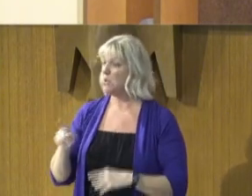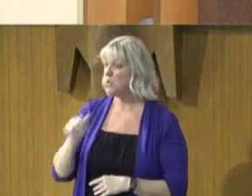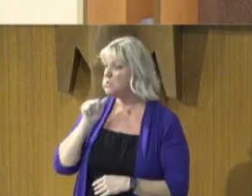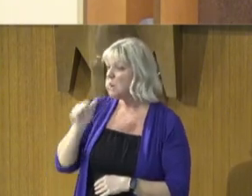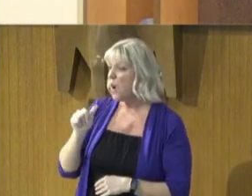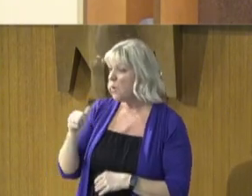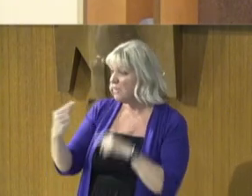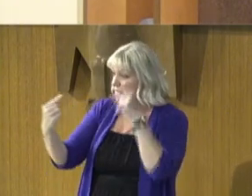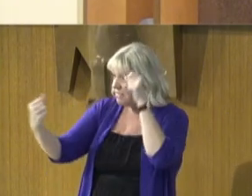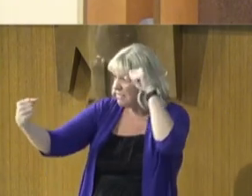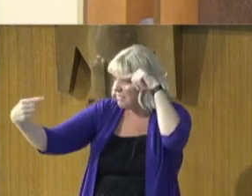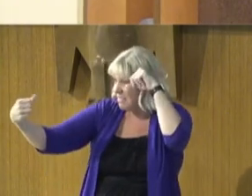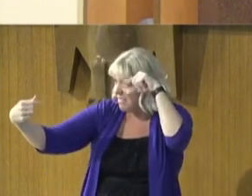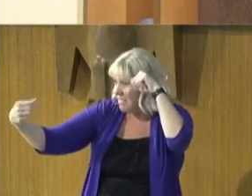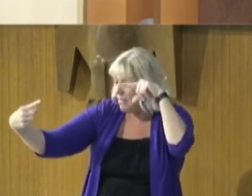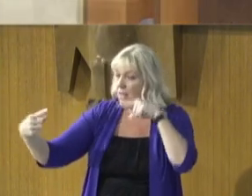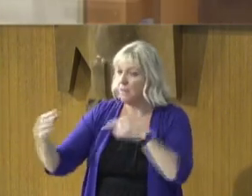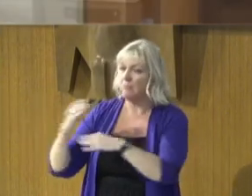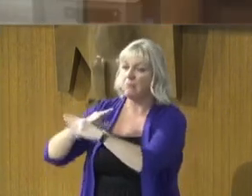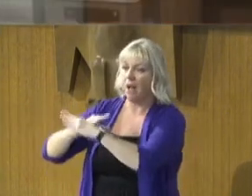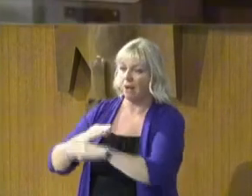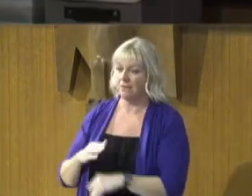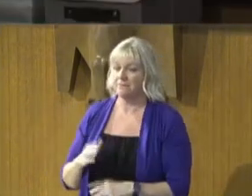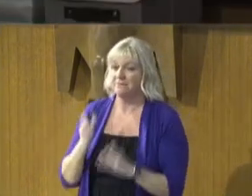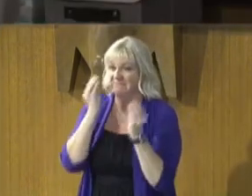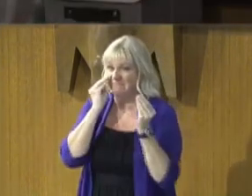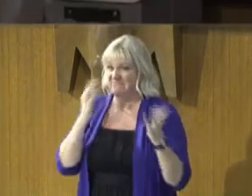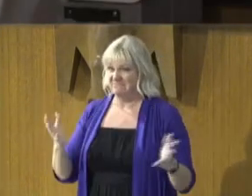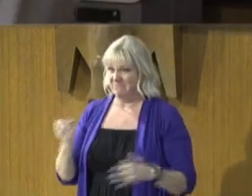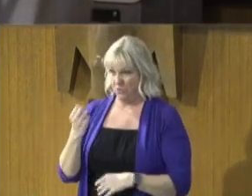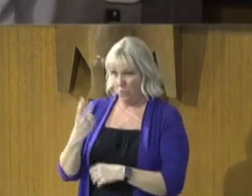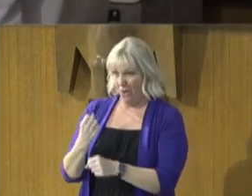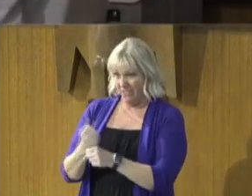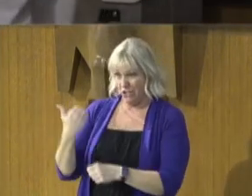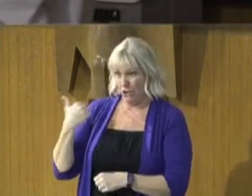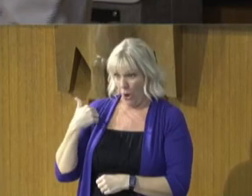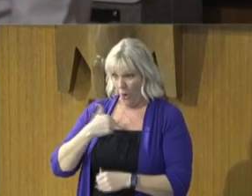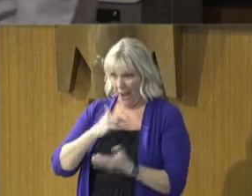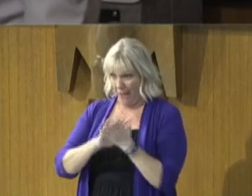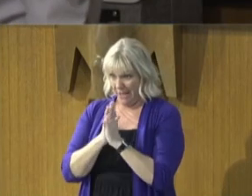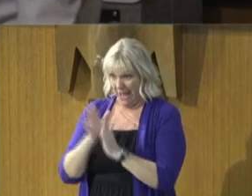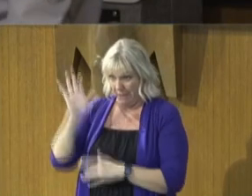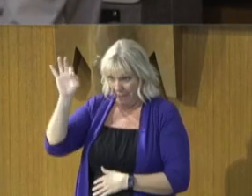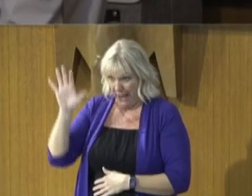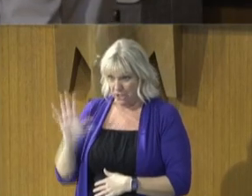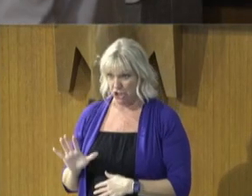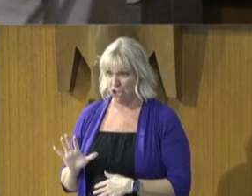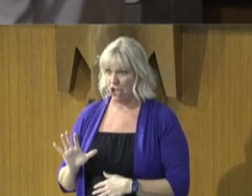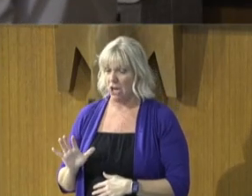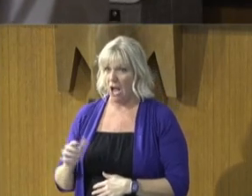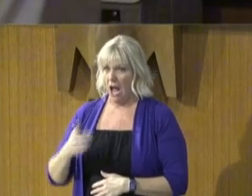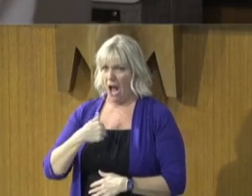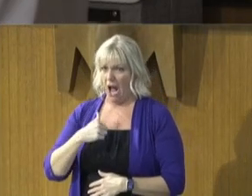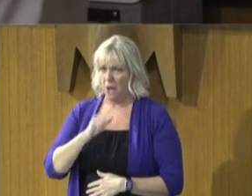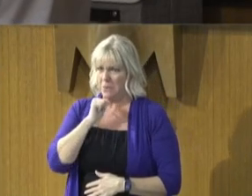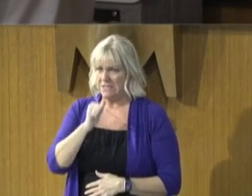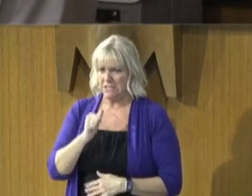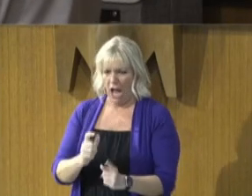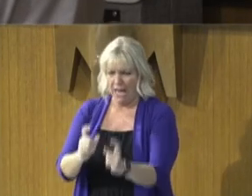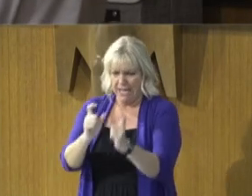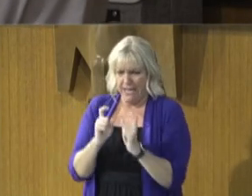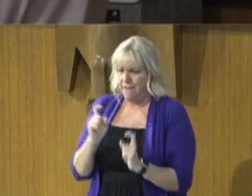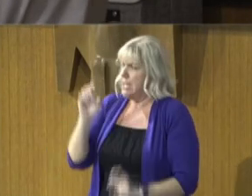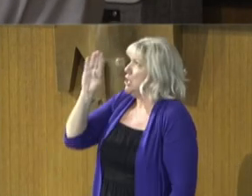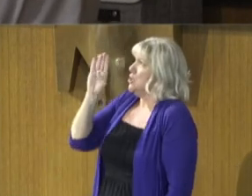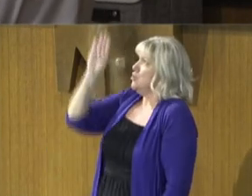pastor. When I was ordained 12 years ago, I was not given a direct line to God so